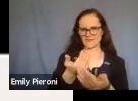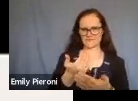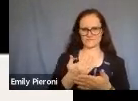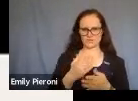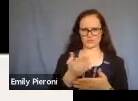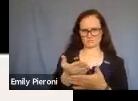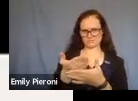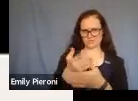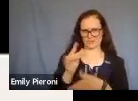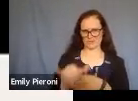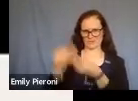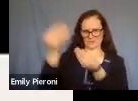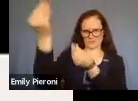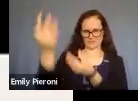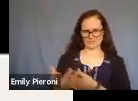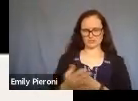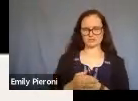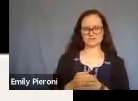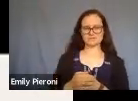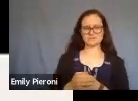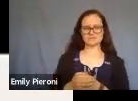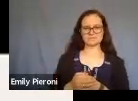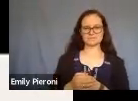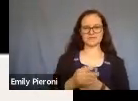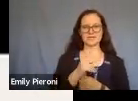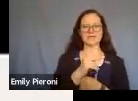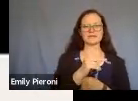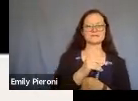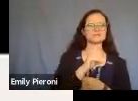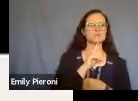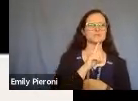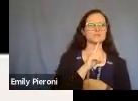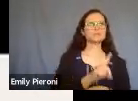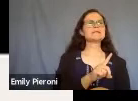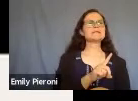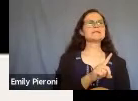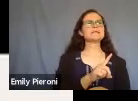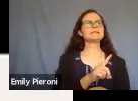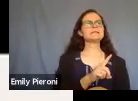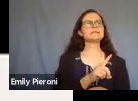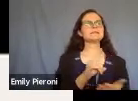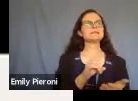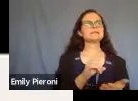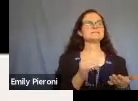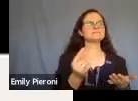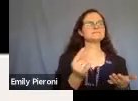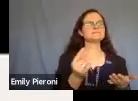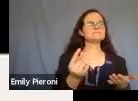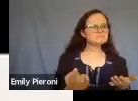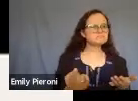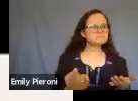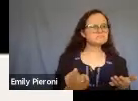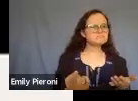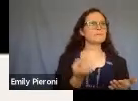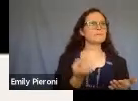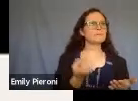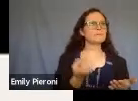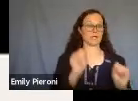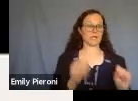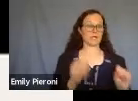it's something that, you know, if we can investigate it